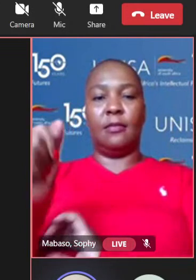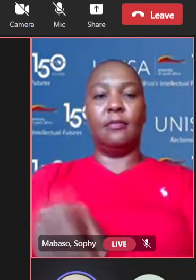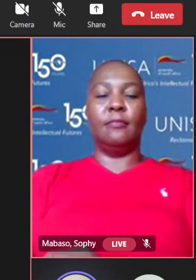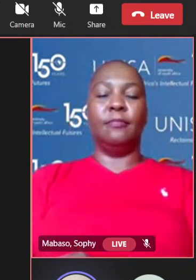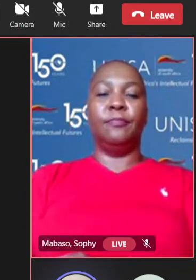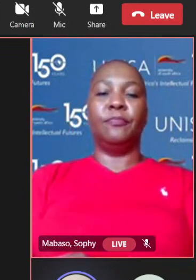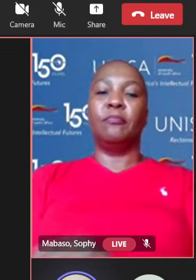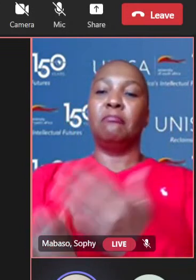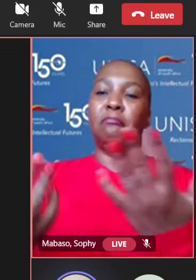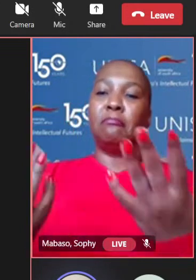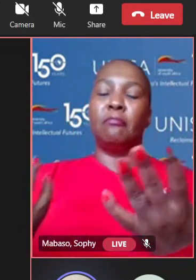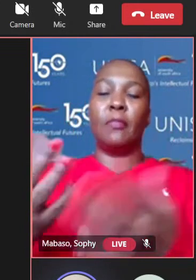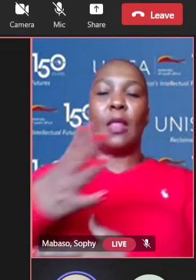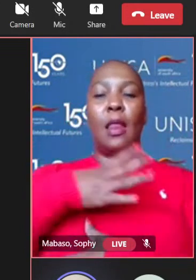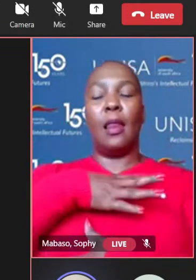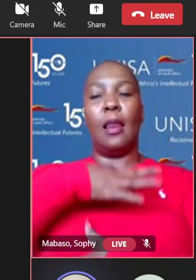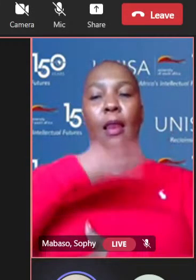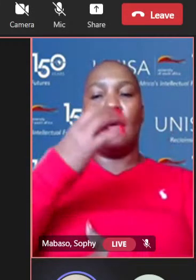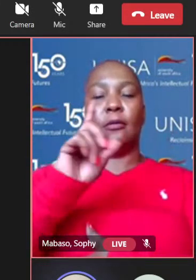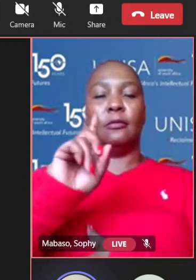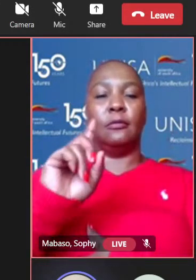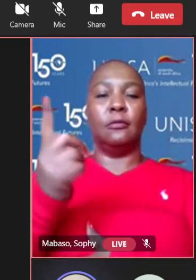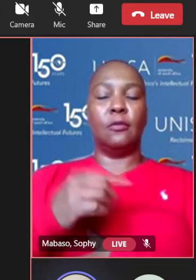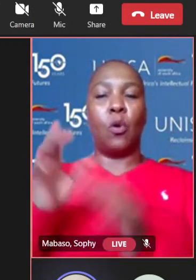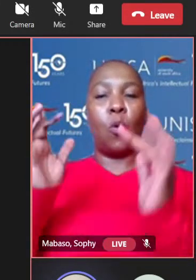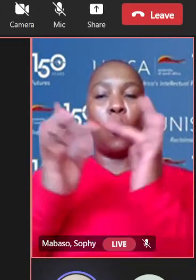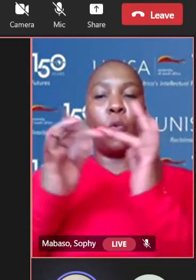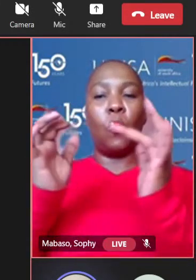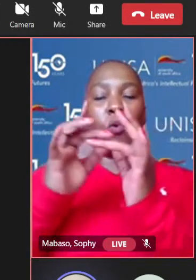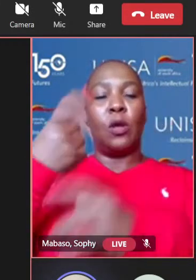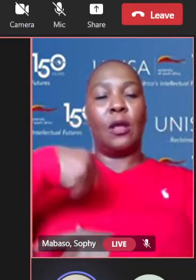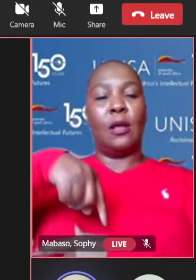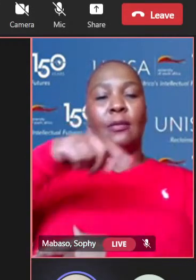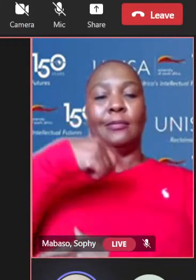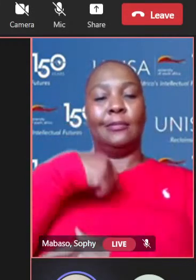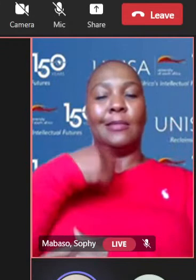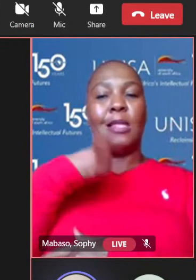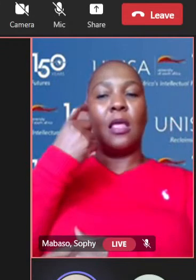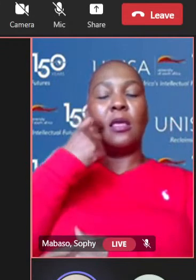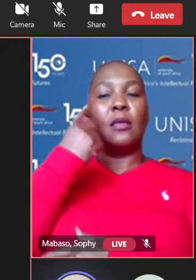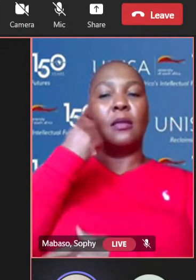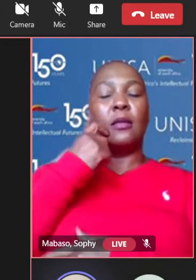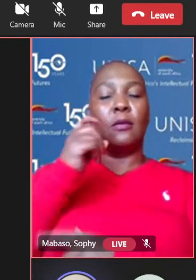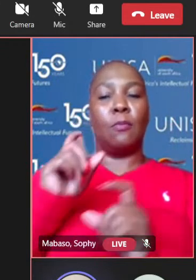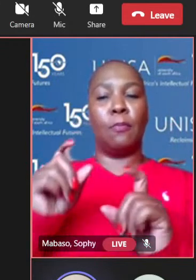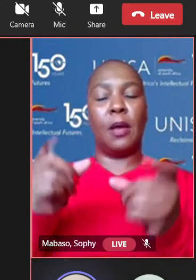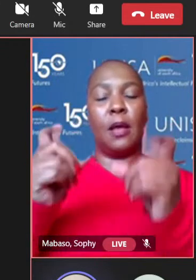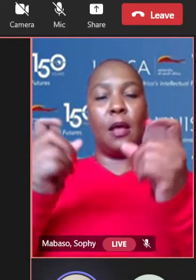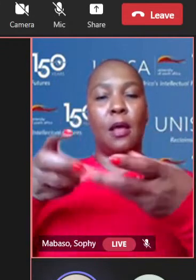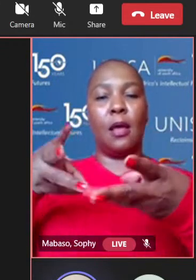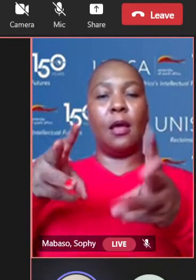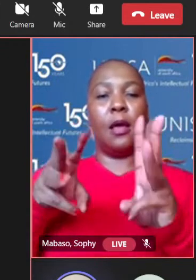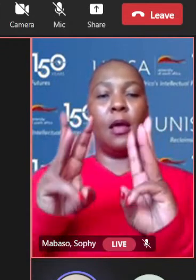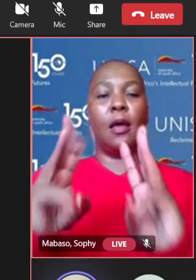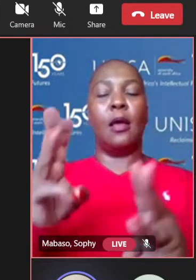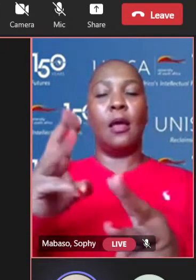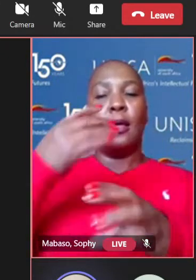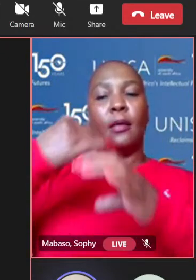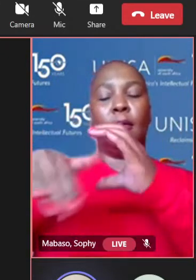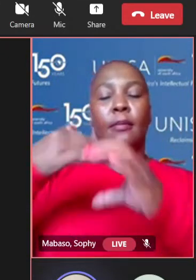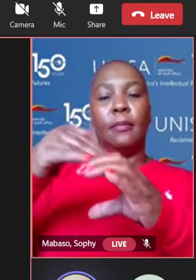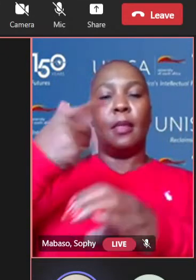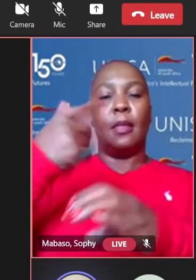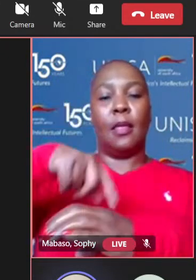If you would like to contact us, the easiest or fastest way would be to send an email to